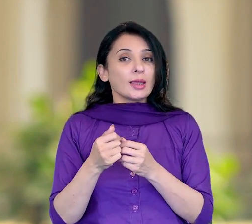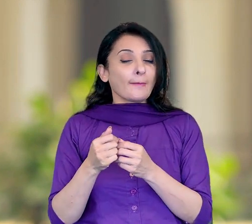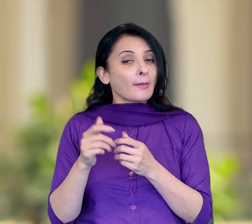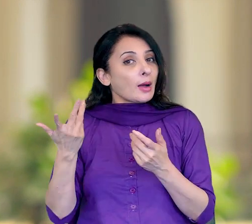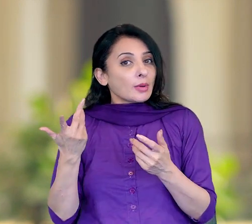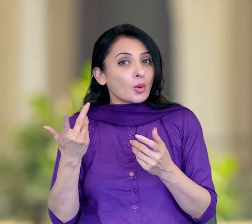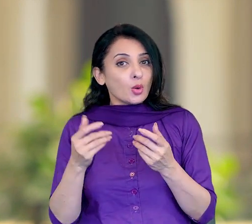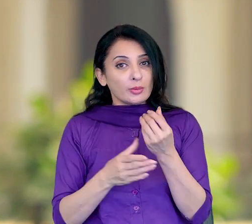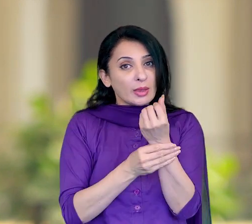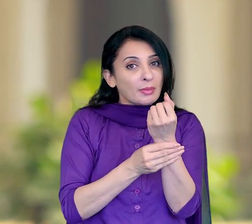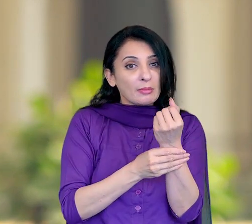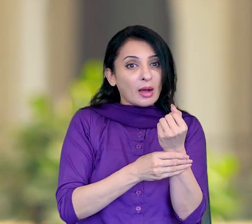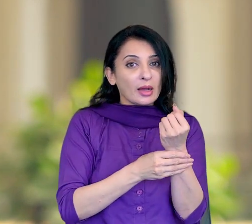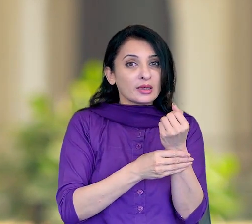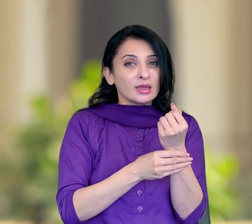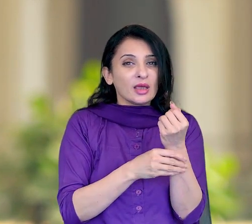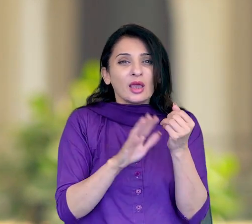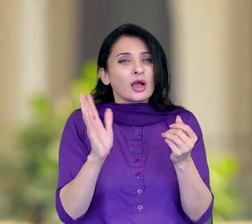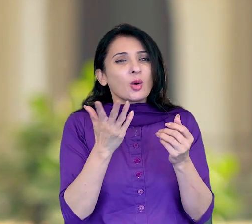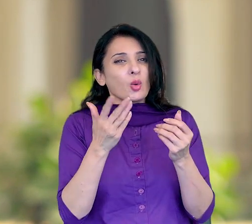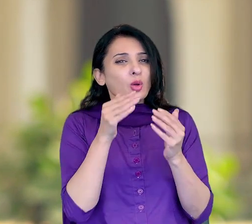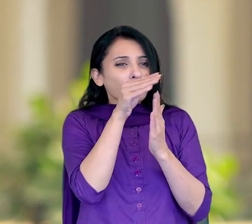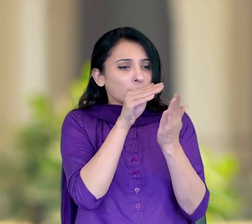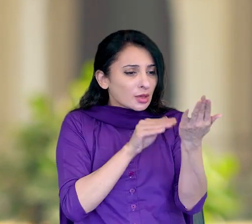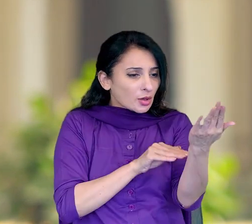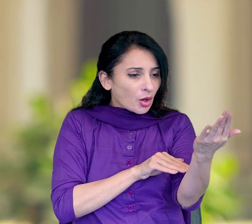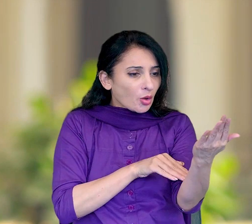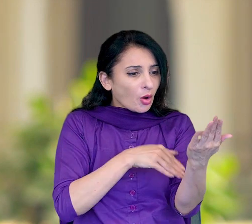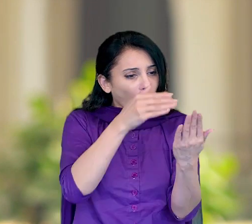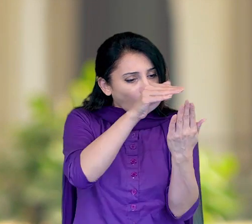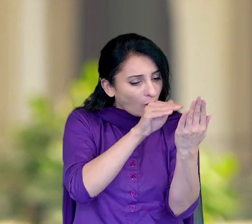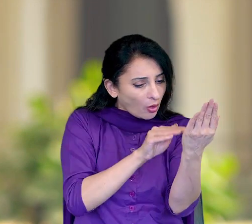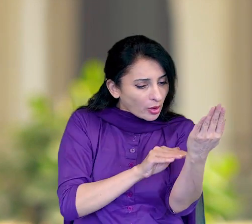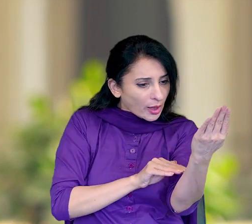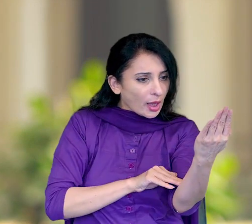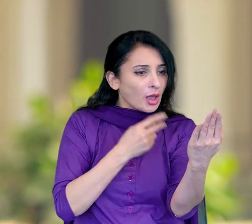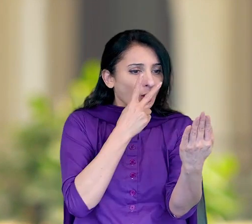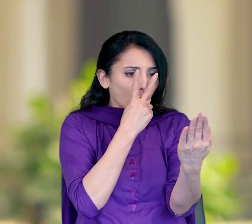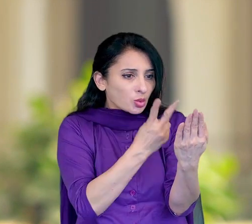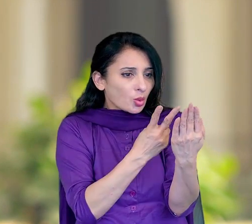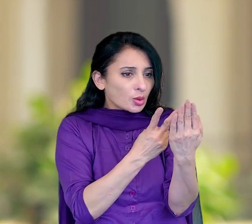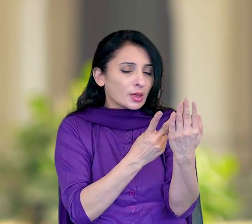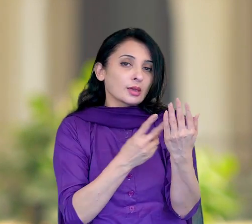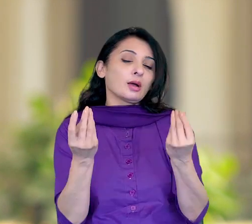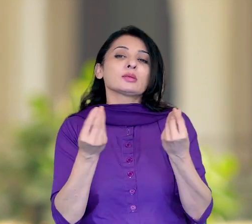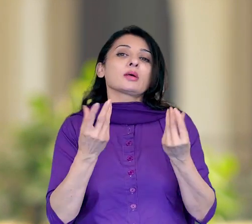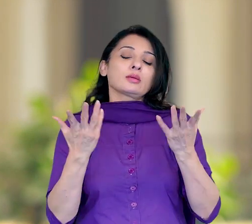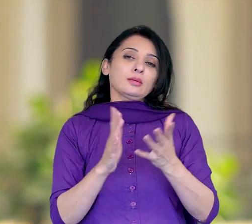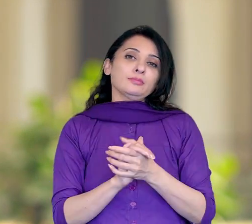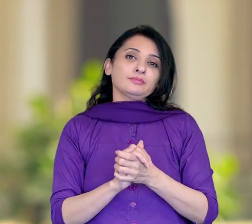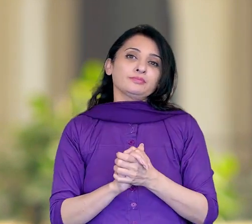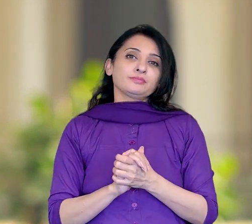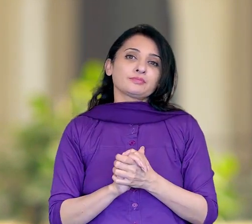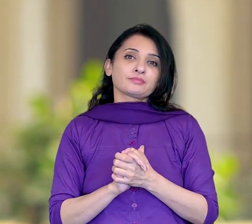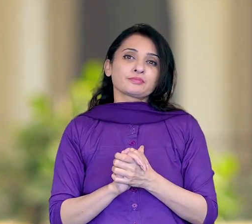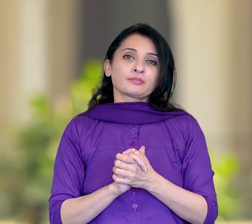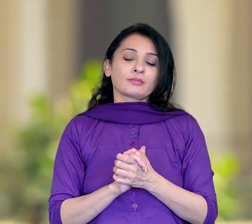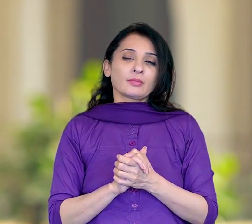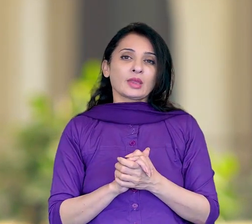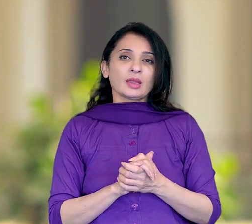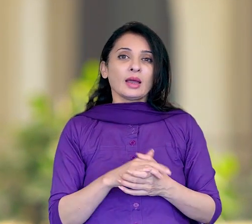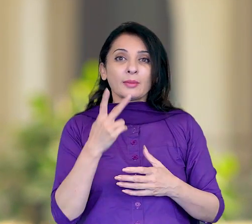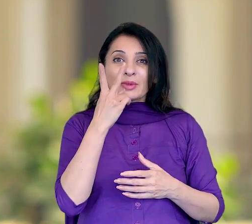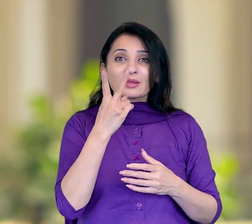and the information that you get is part of the medical record that is being maintained elsewhere. So you see, this integration